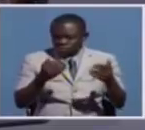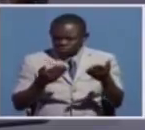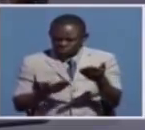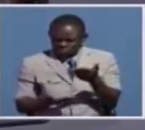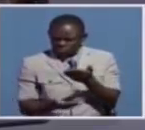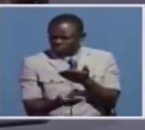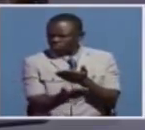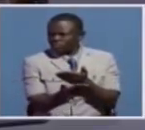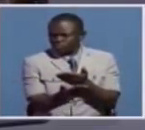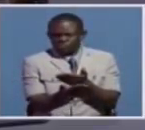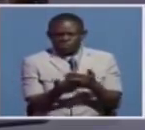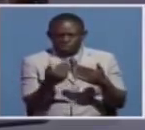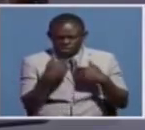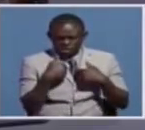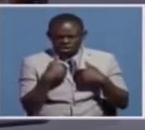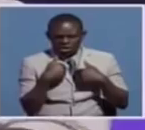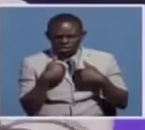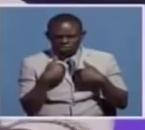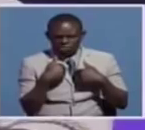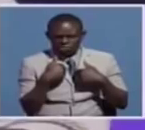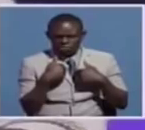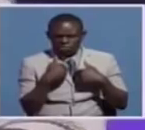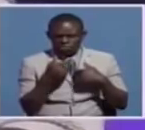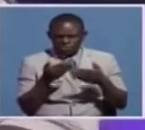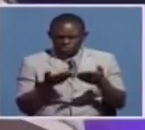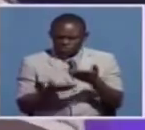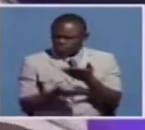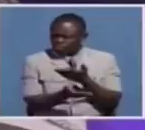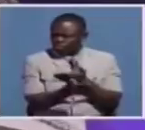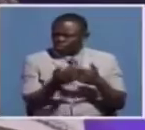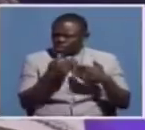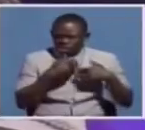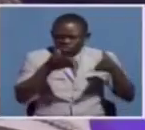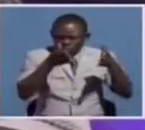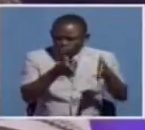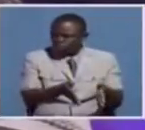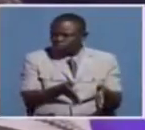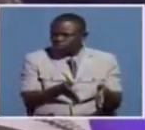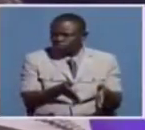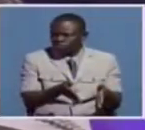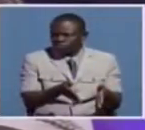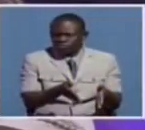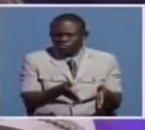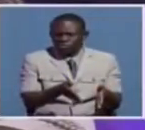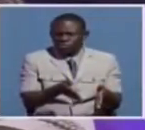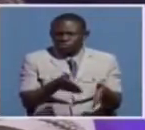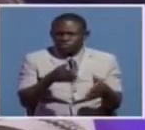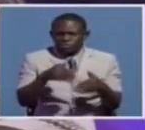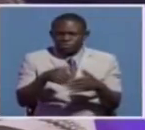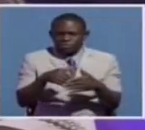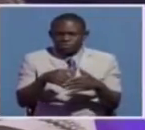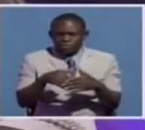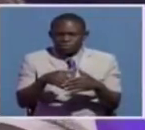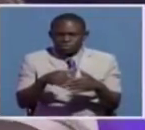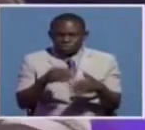like the alcove you could look down and see with curtains. So if you sat there, you could hear when they're having the Central Committee